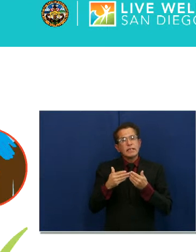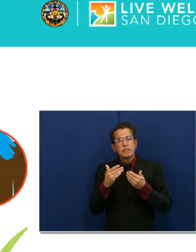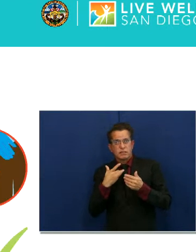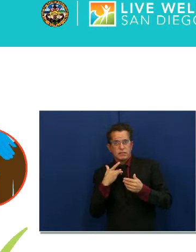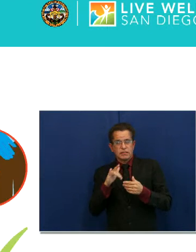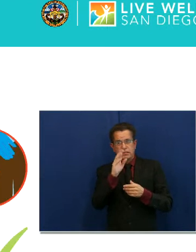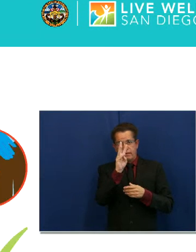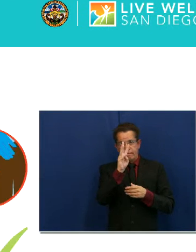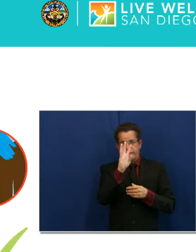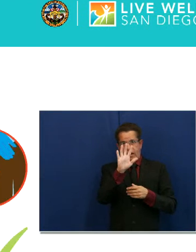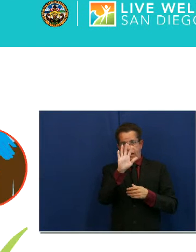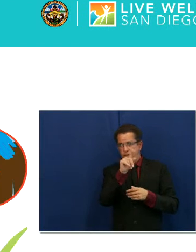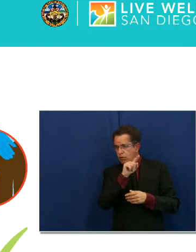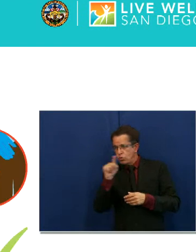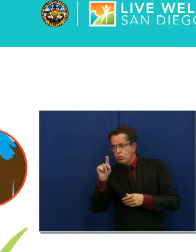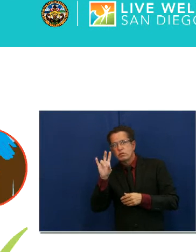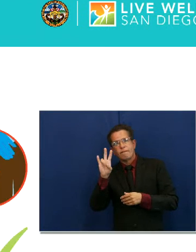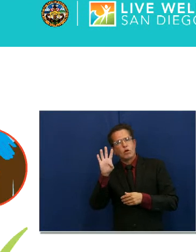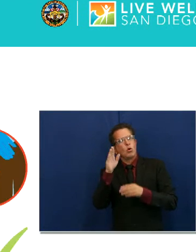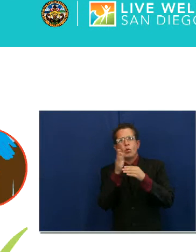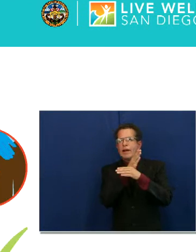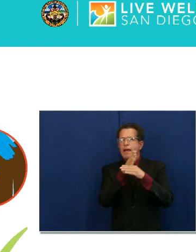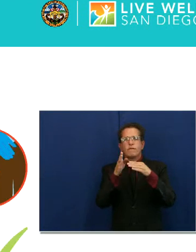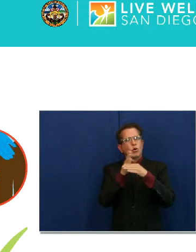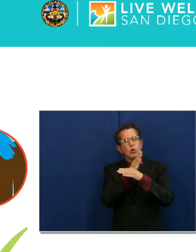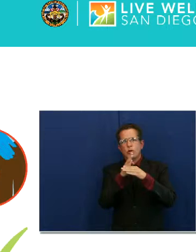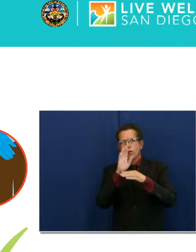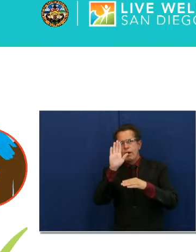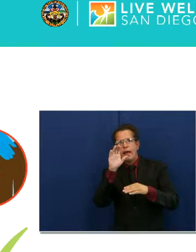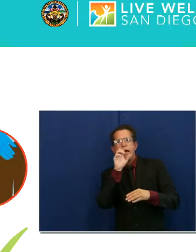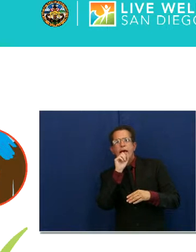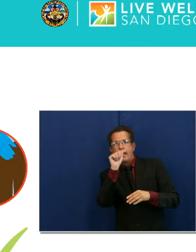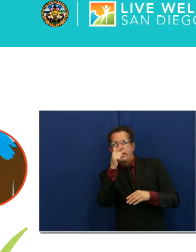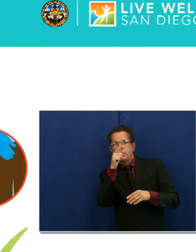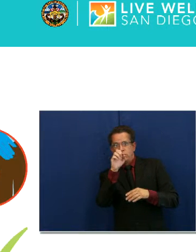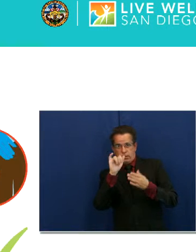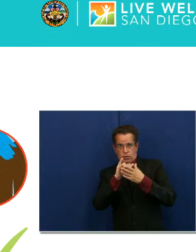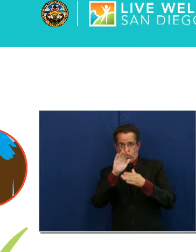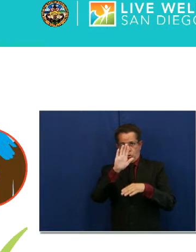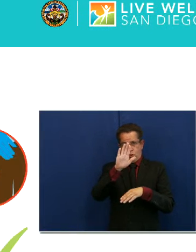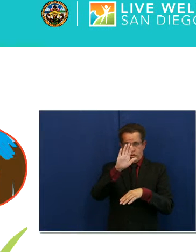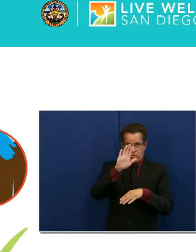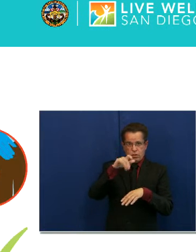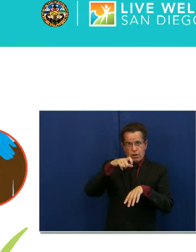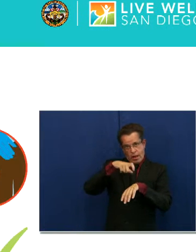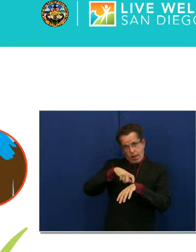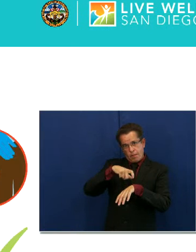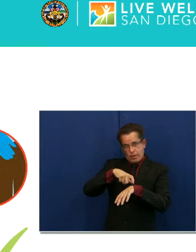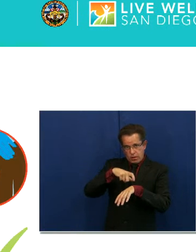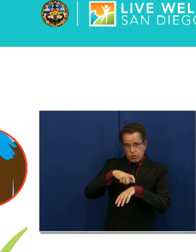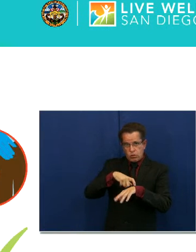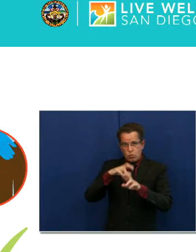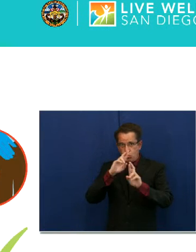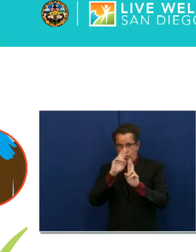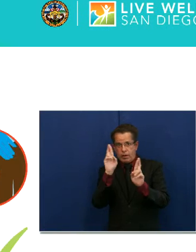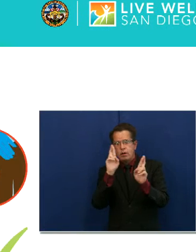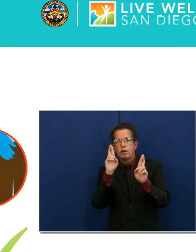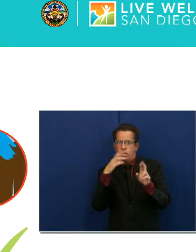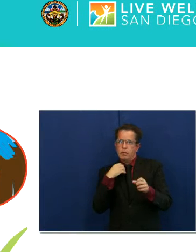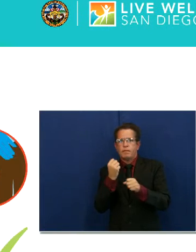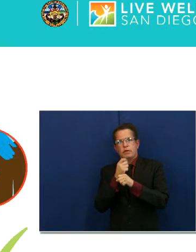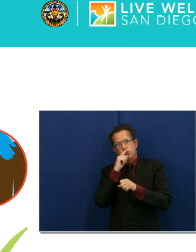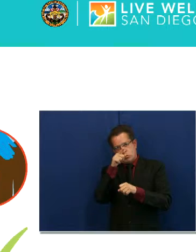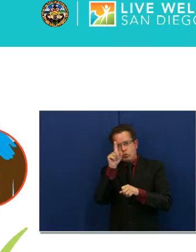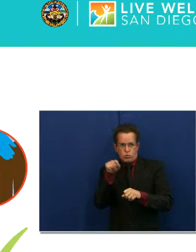74 years of age. Whatever the category that you're in, when it's your time, we want to make sure that you